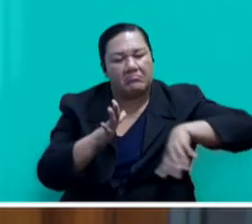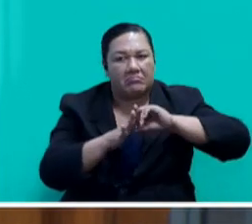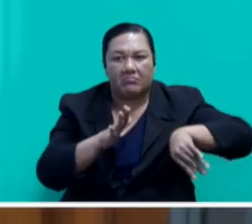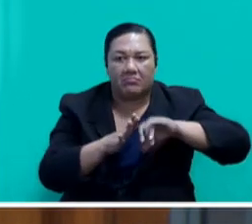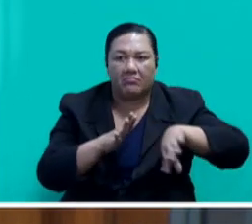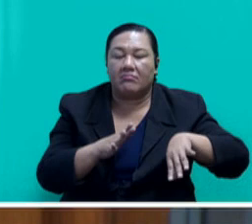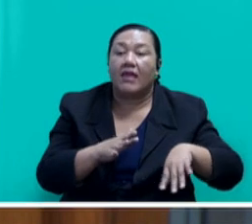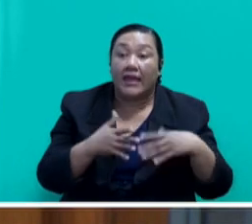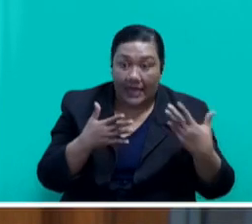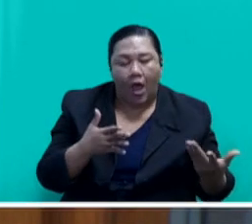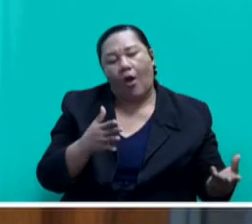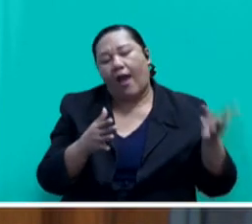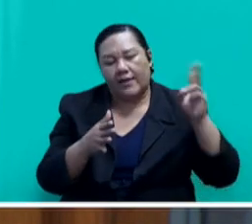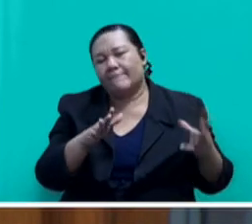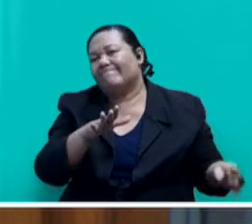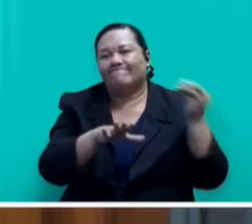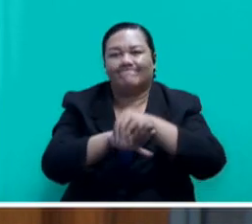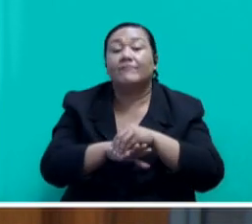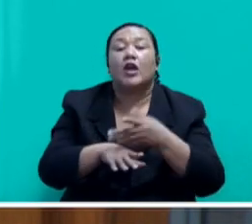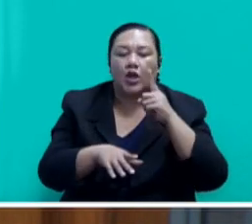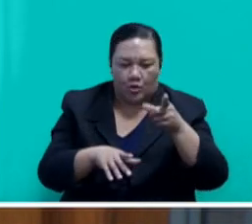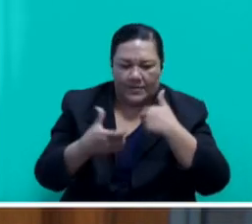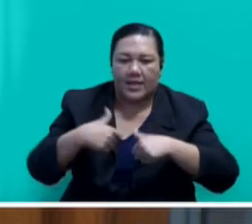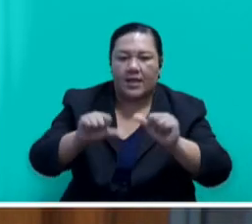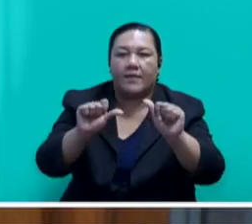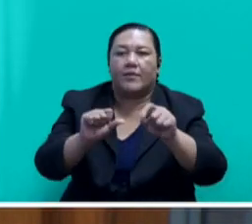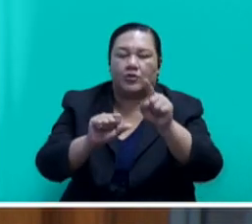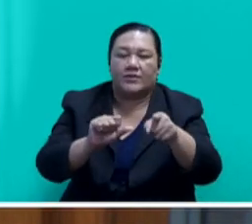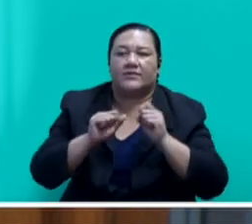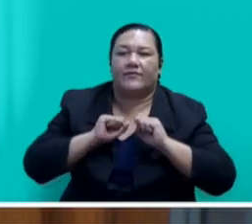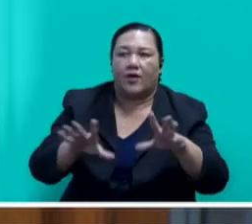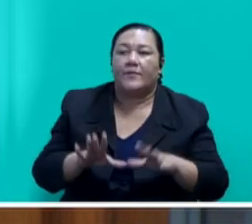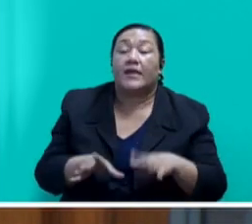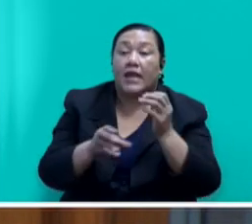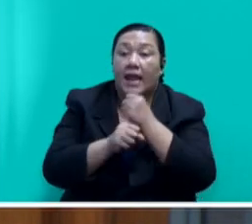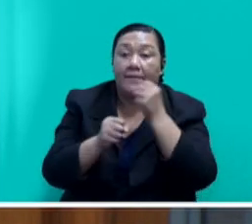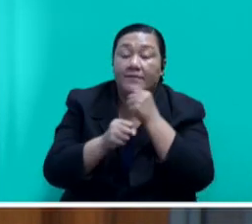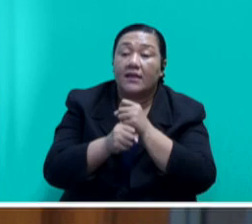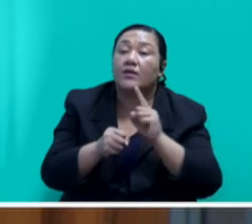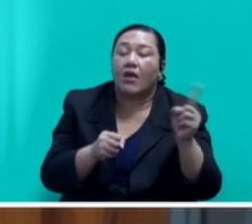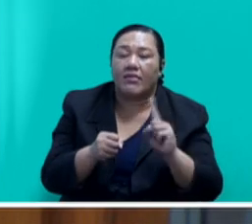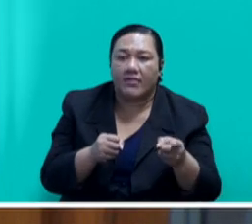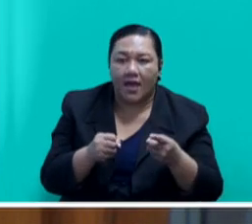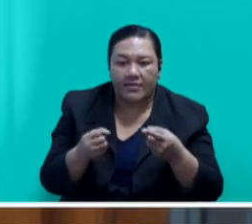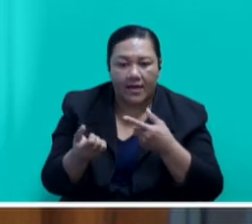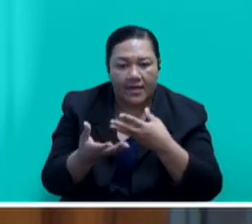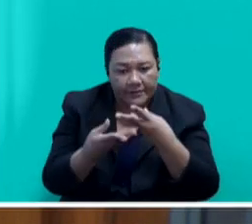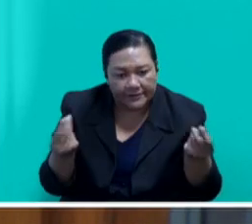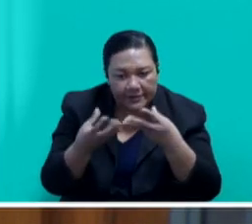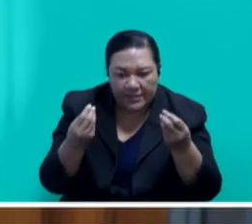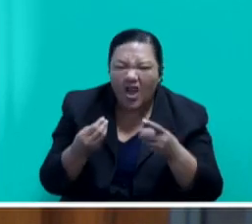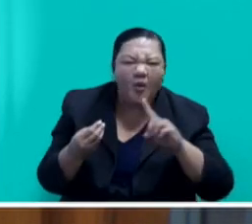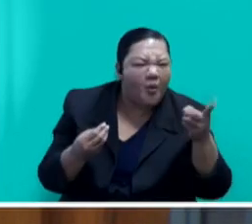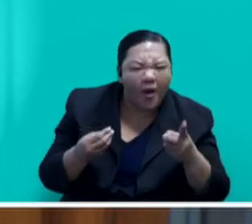With inputs from forest stakeholders and the Public Update Act will address present